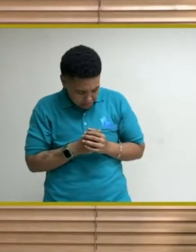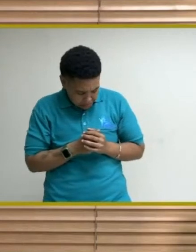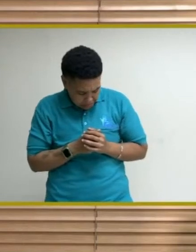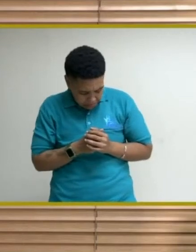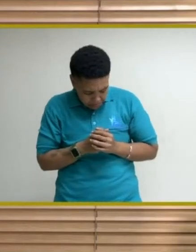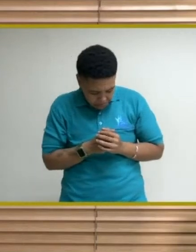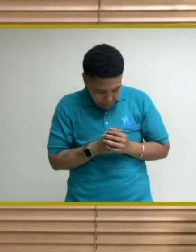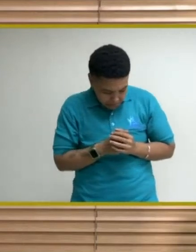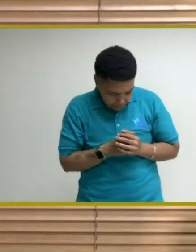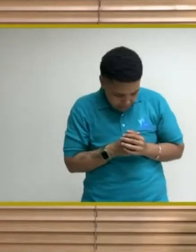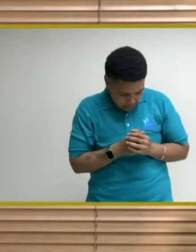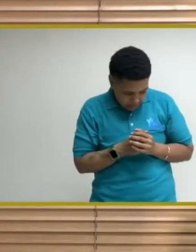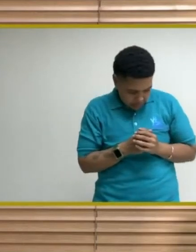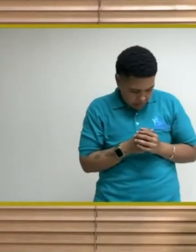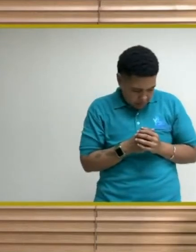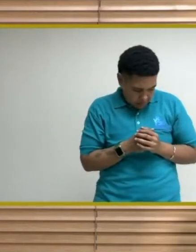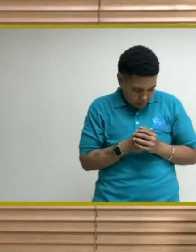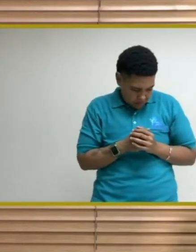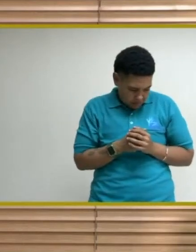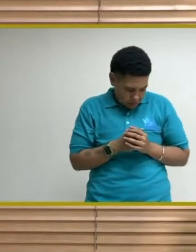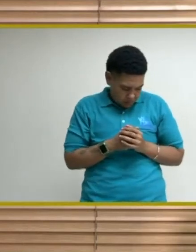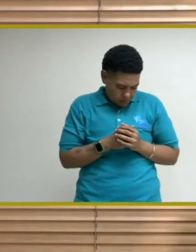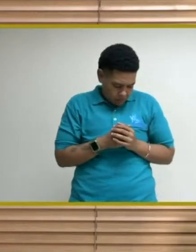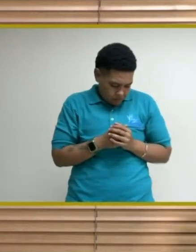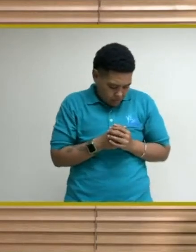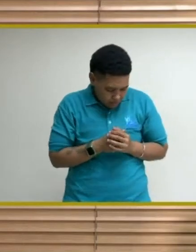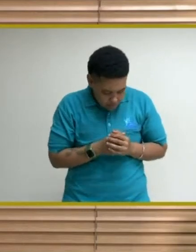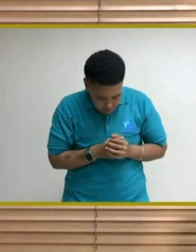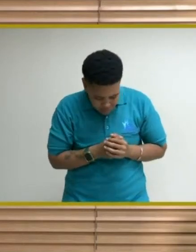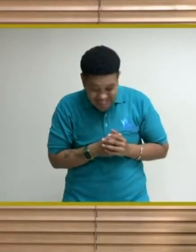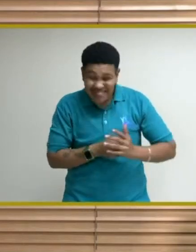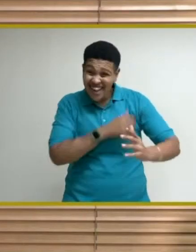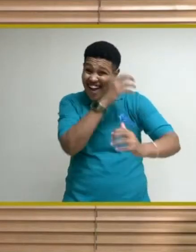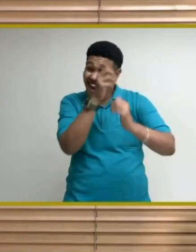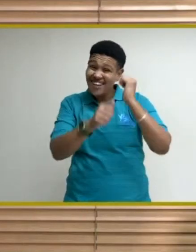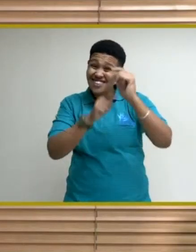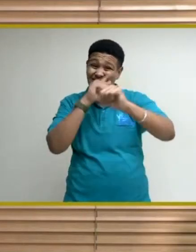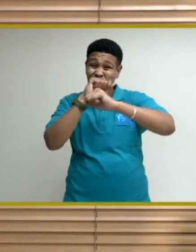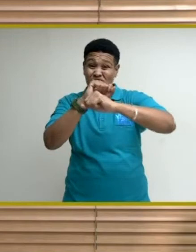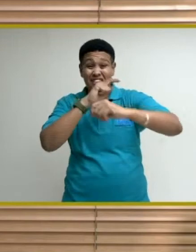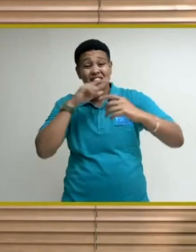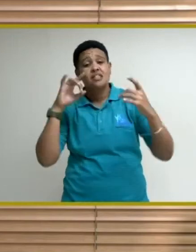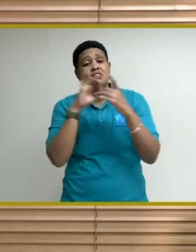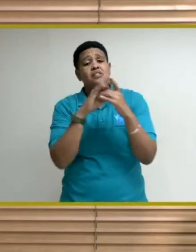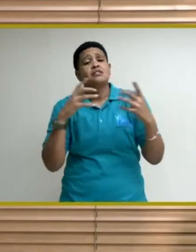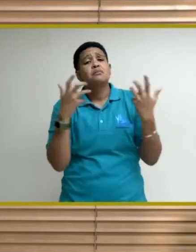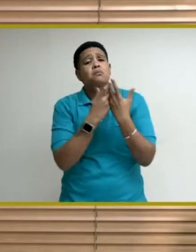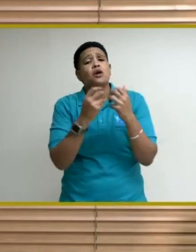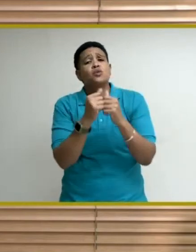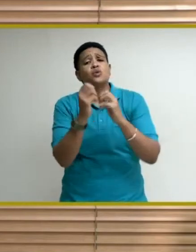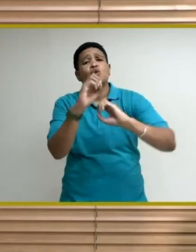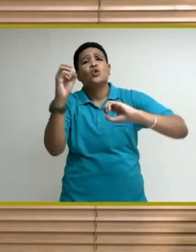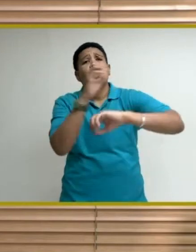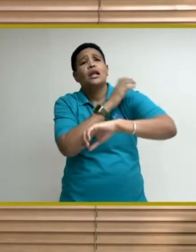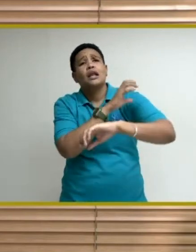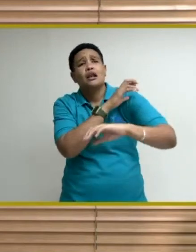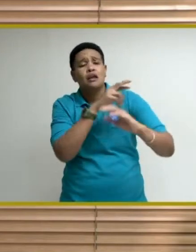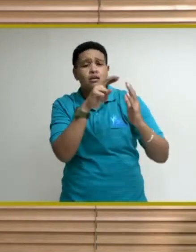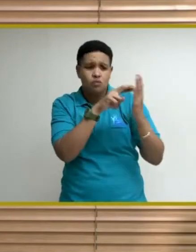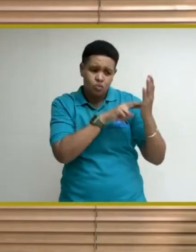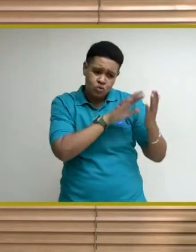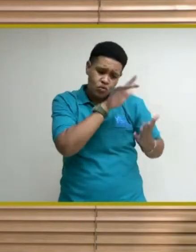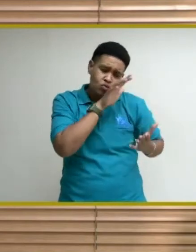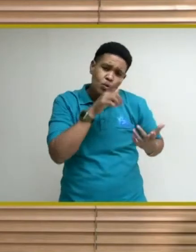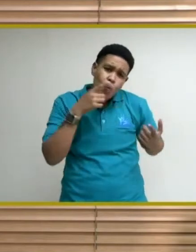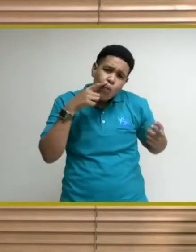realities that have accompanied the non-clinical measures that have worked to restrict